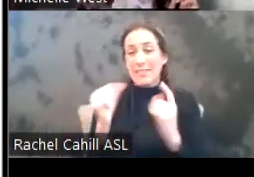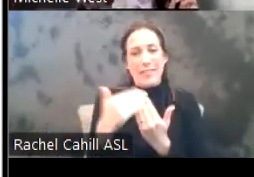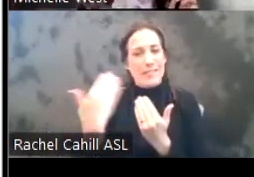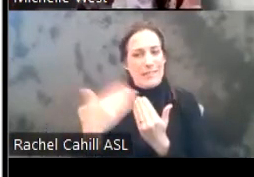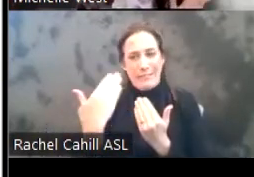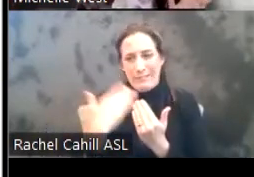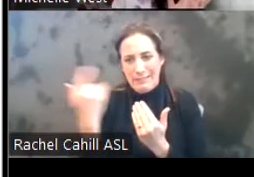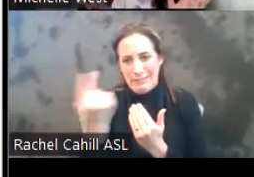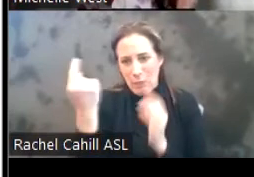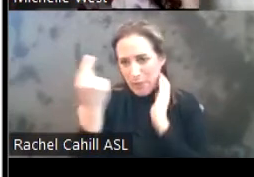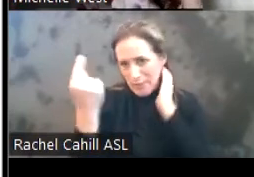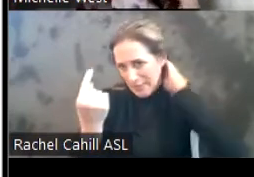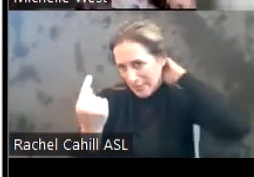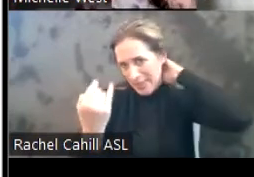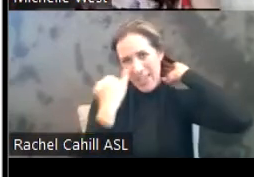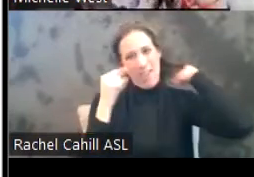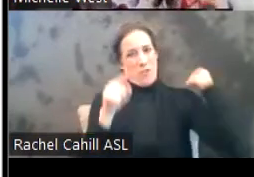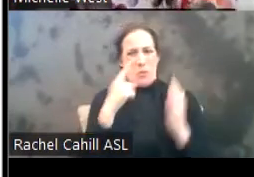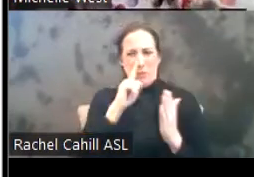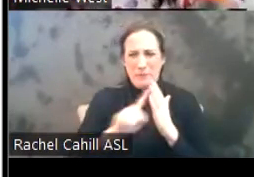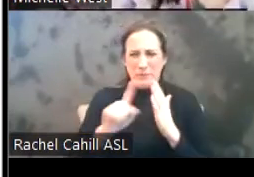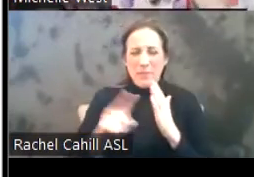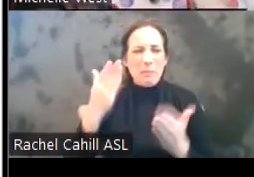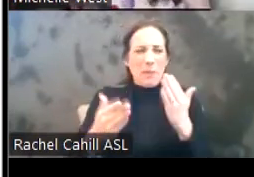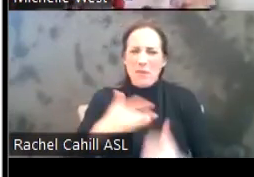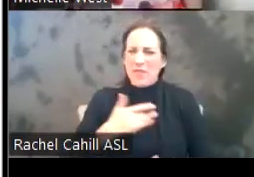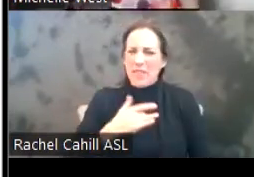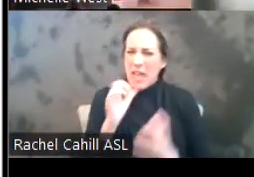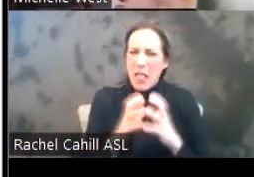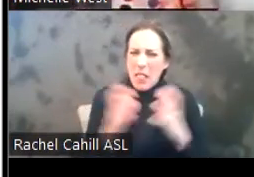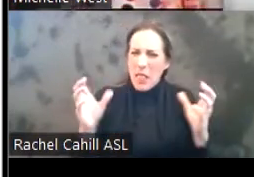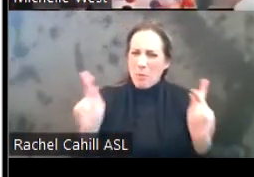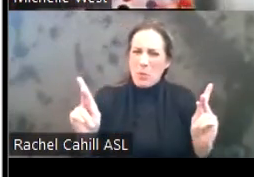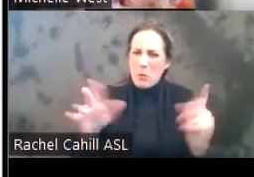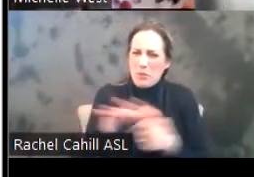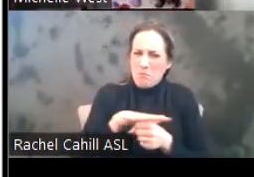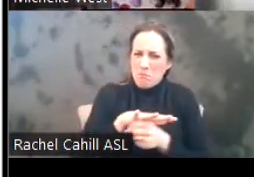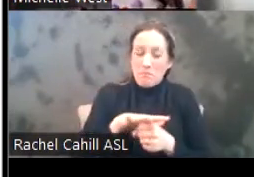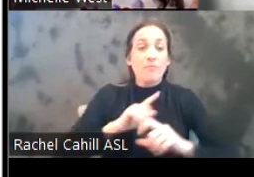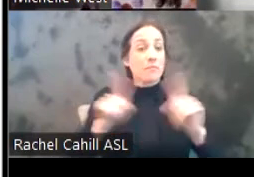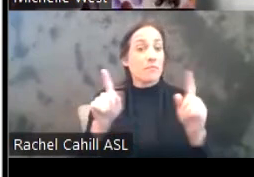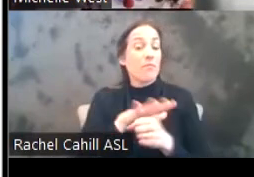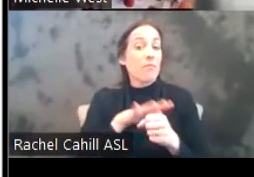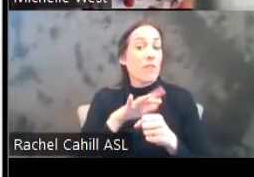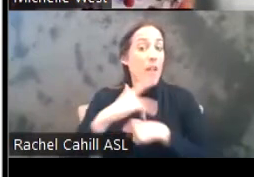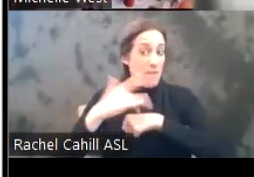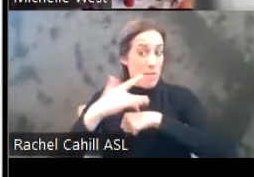look into it, you may find that there aren't really a lot of opportunities for you. One thing that's available for all centers,